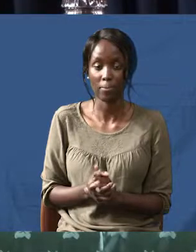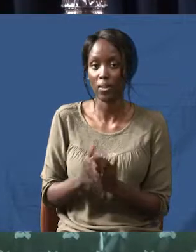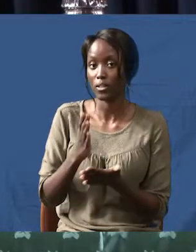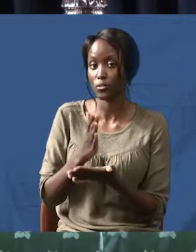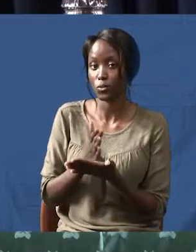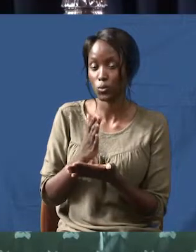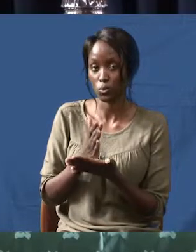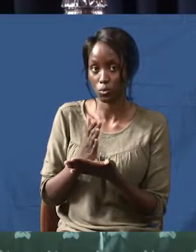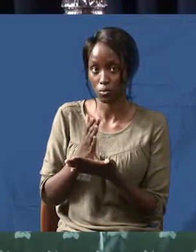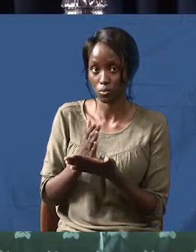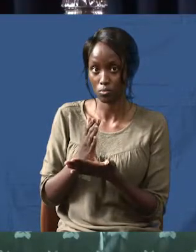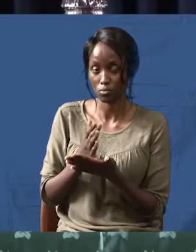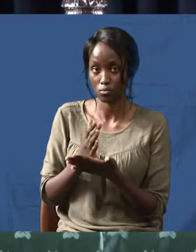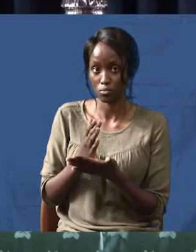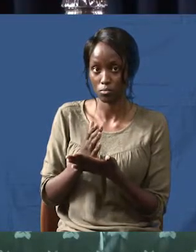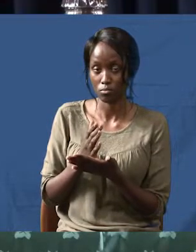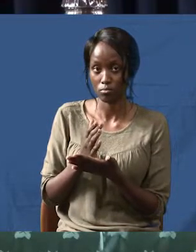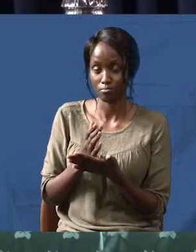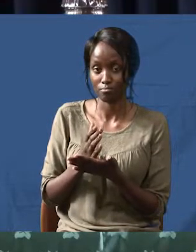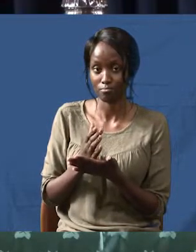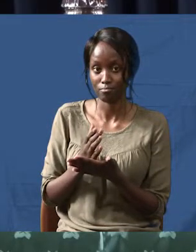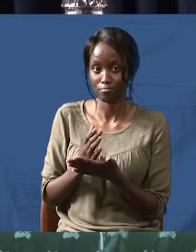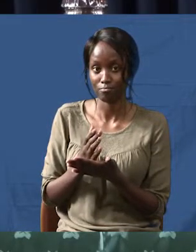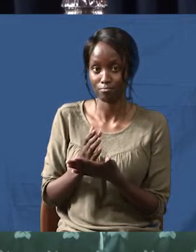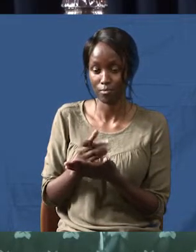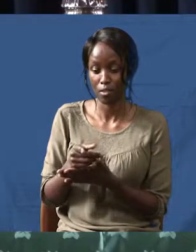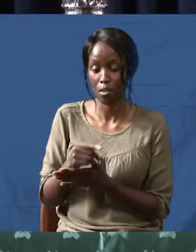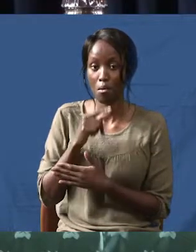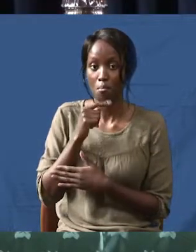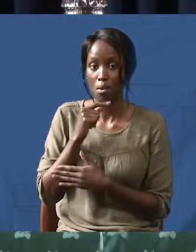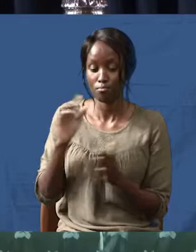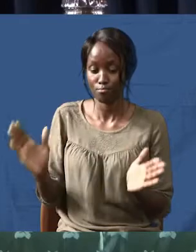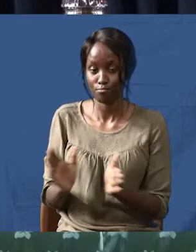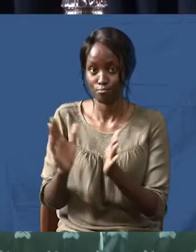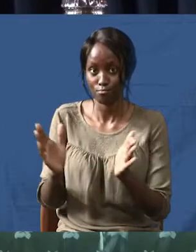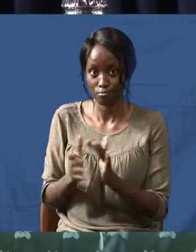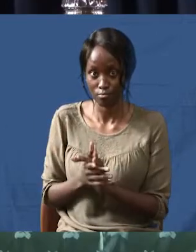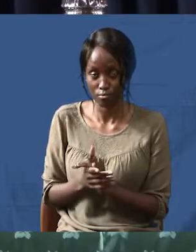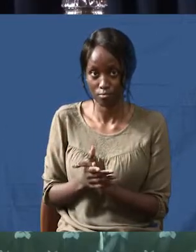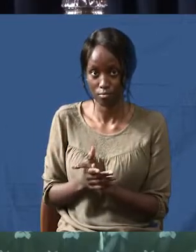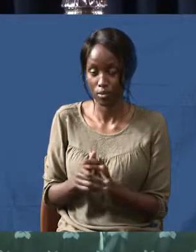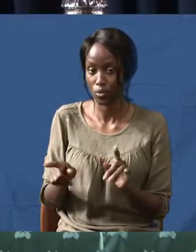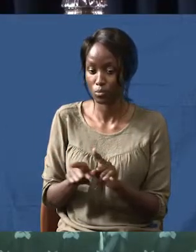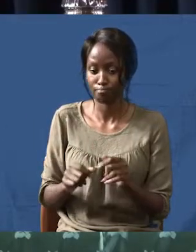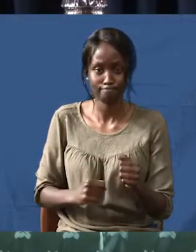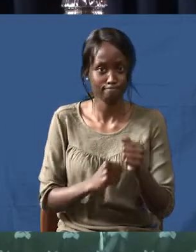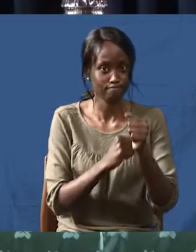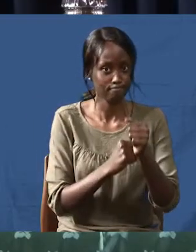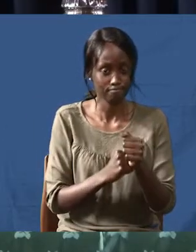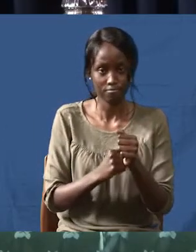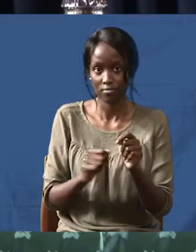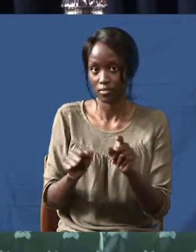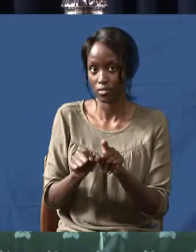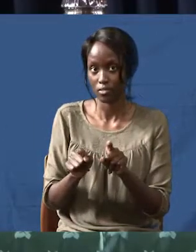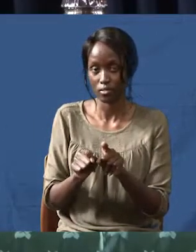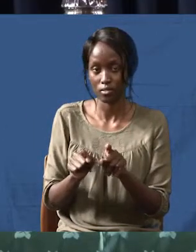Indeed, this penchant for encouragement, for support, even